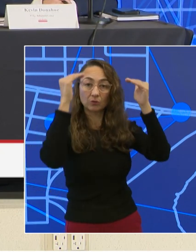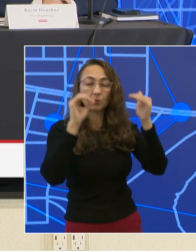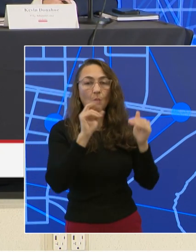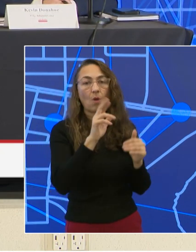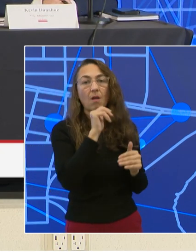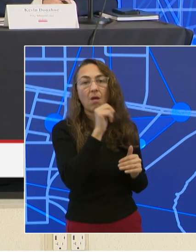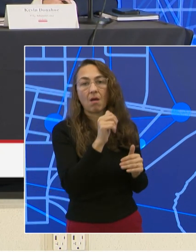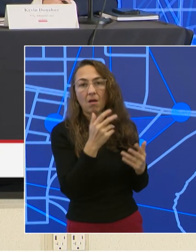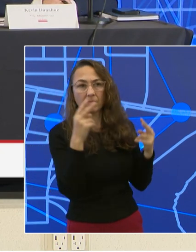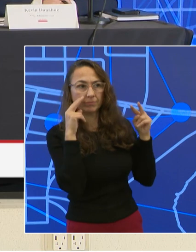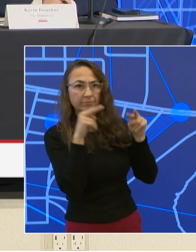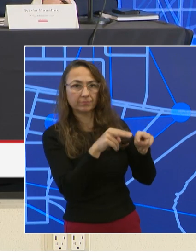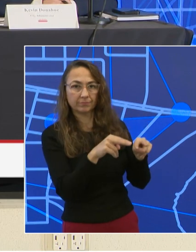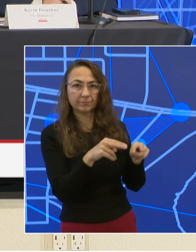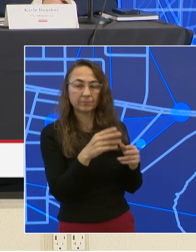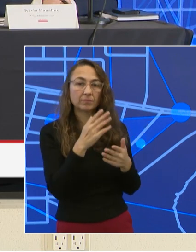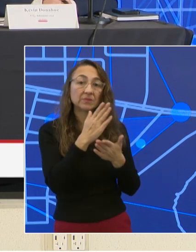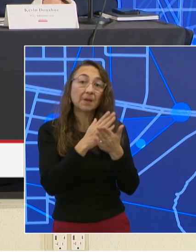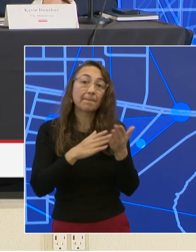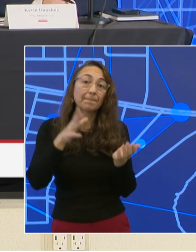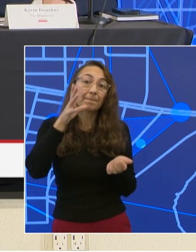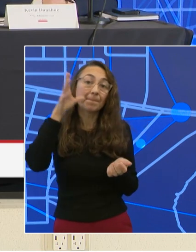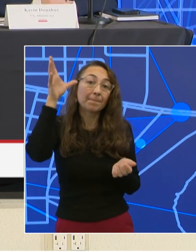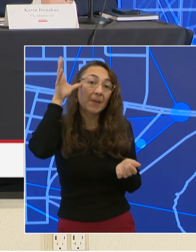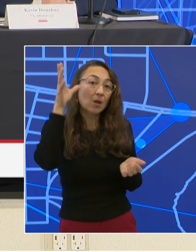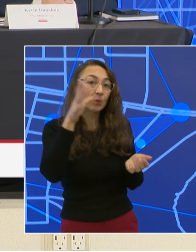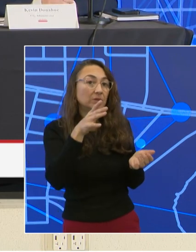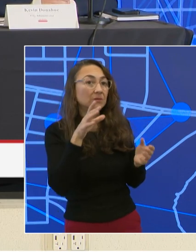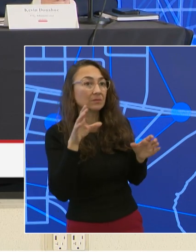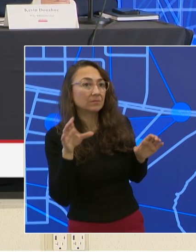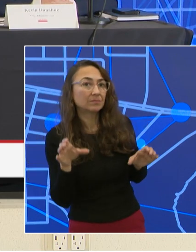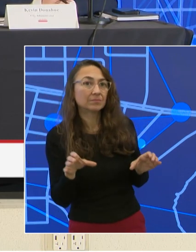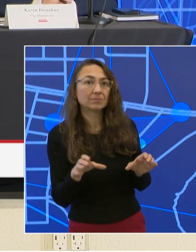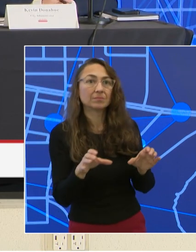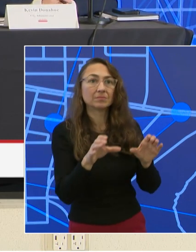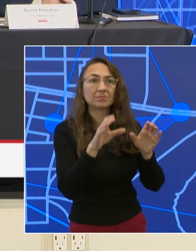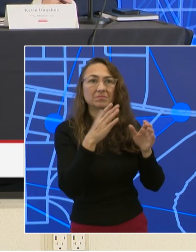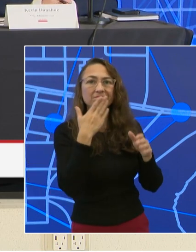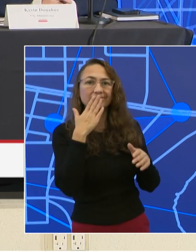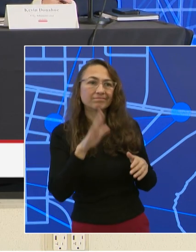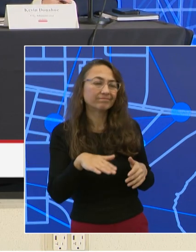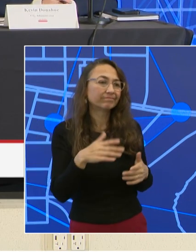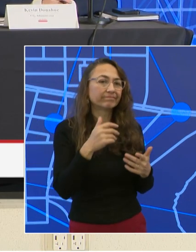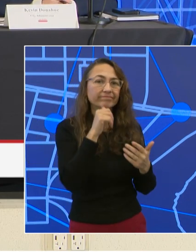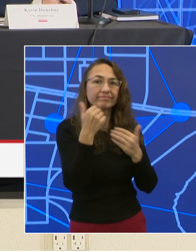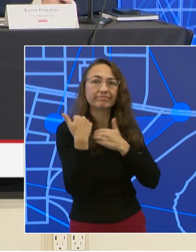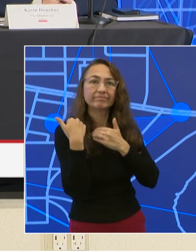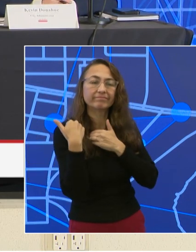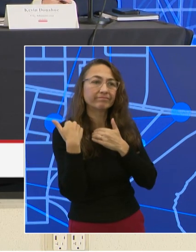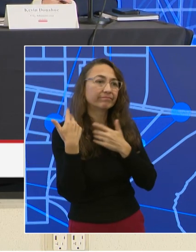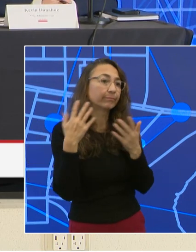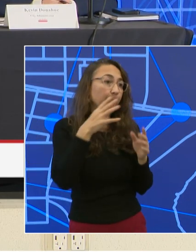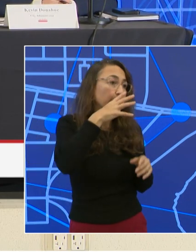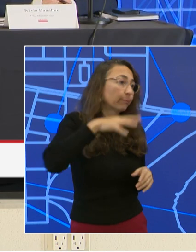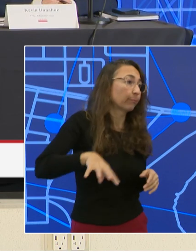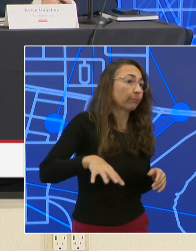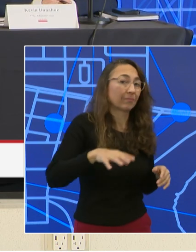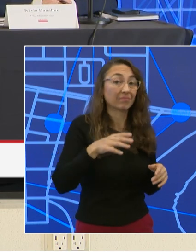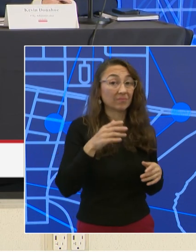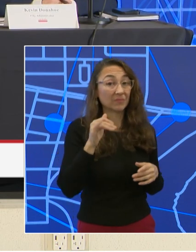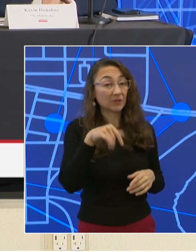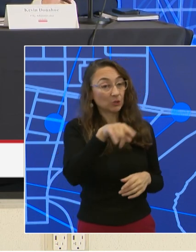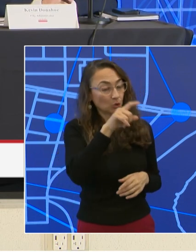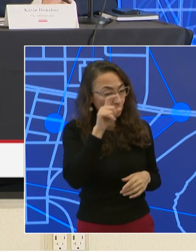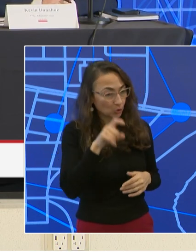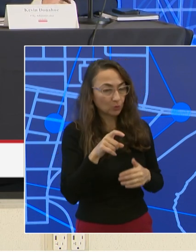acted recklessly, we should connect them to responsibility for what their children do. One